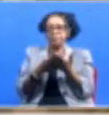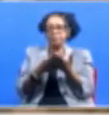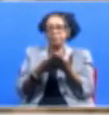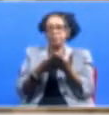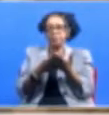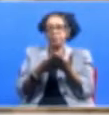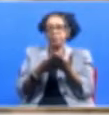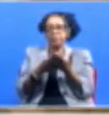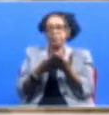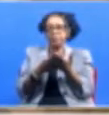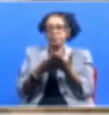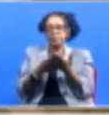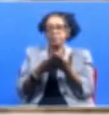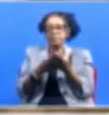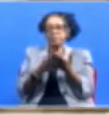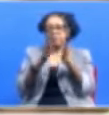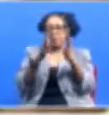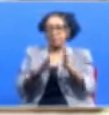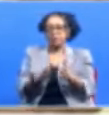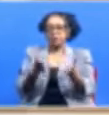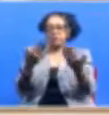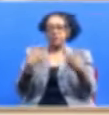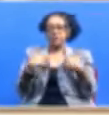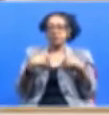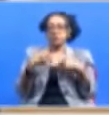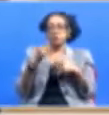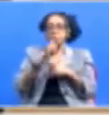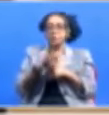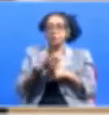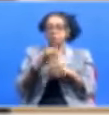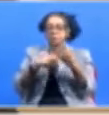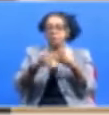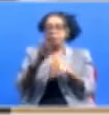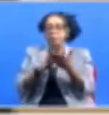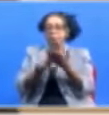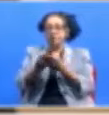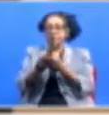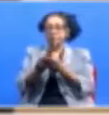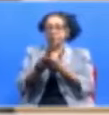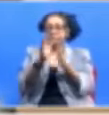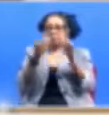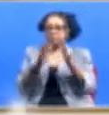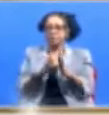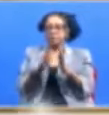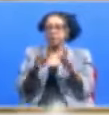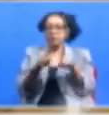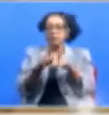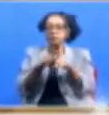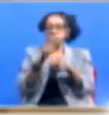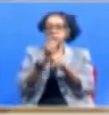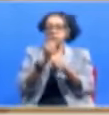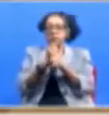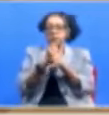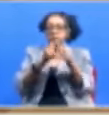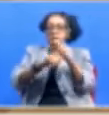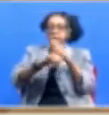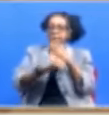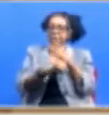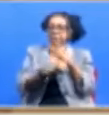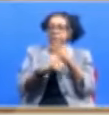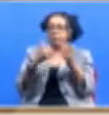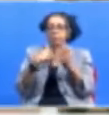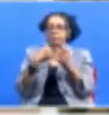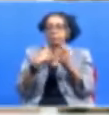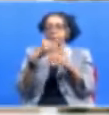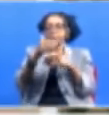Grow product. Somebody gives us an order and he buys, he farmers are looking for. As we work hard in producing and